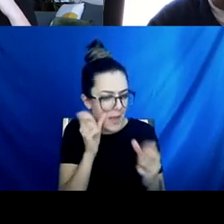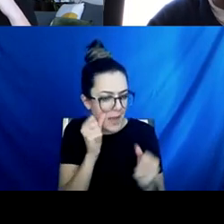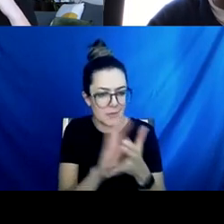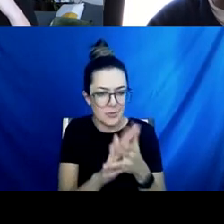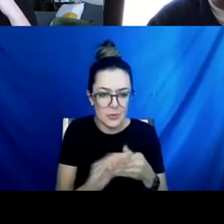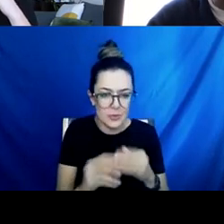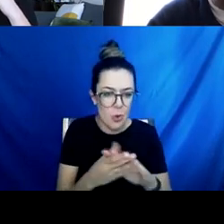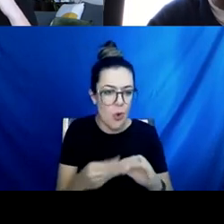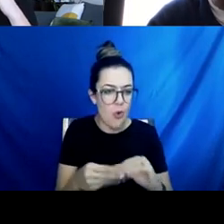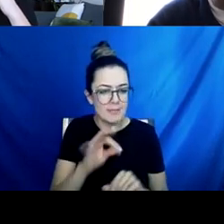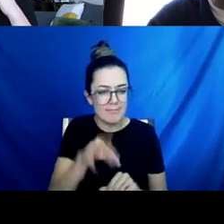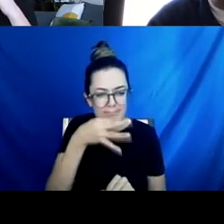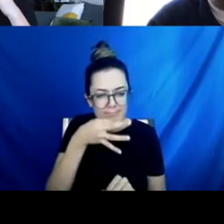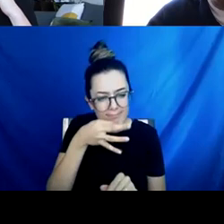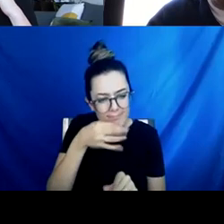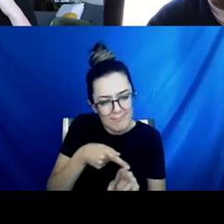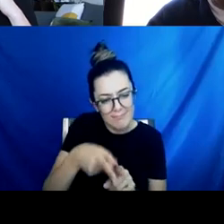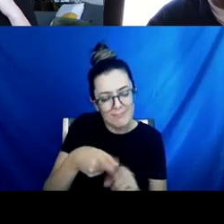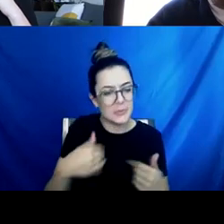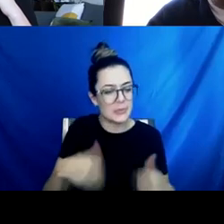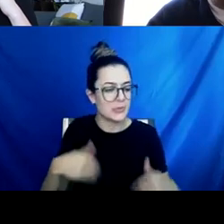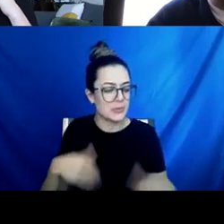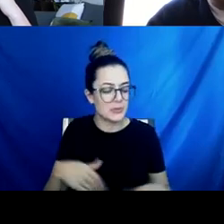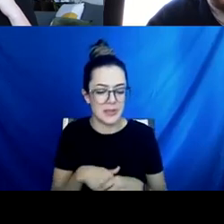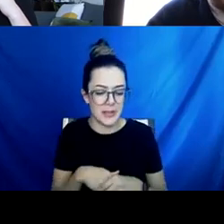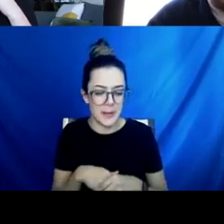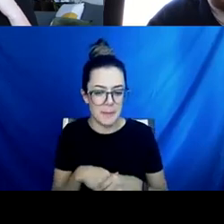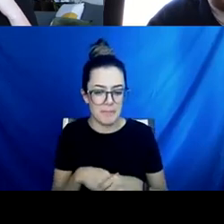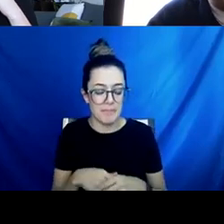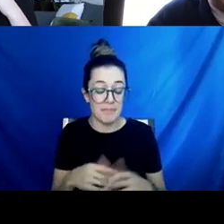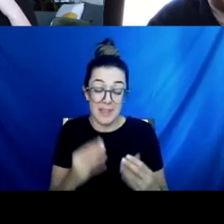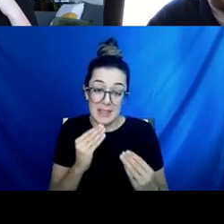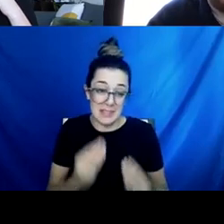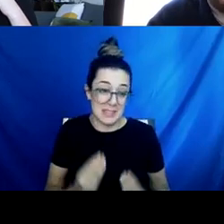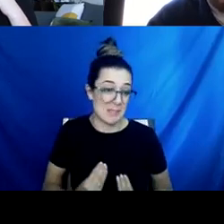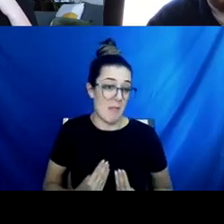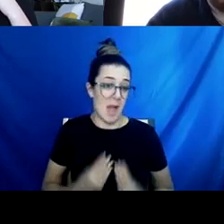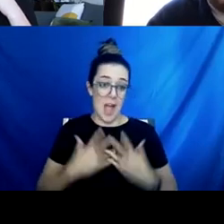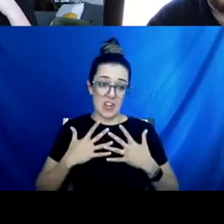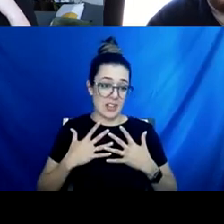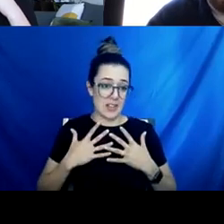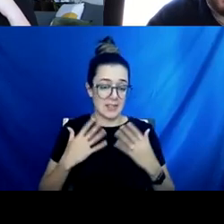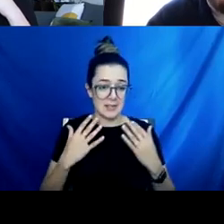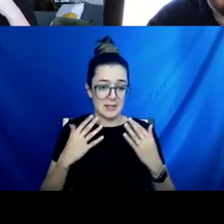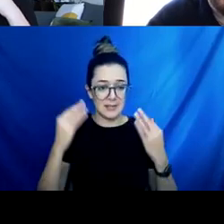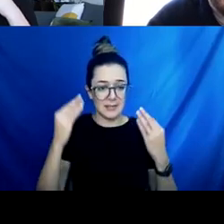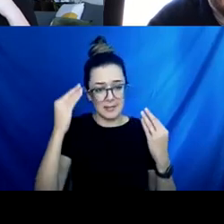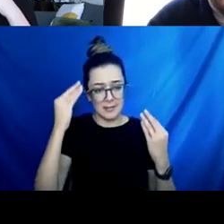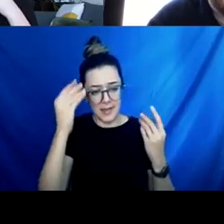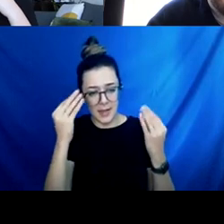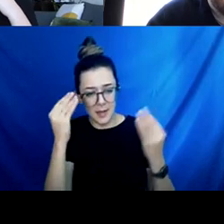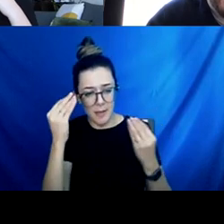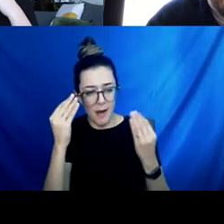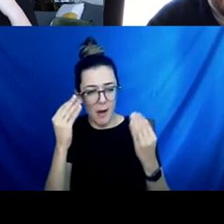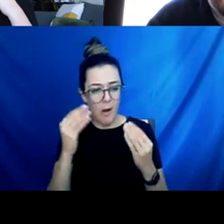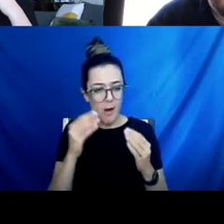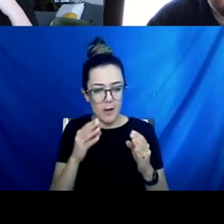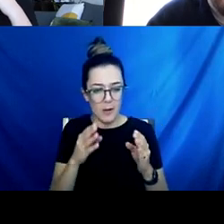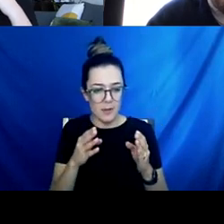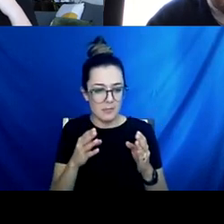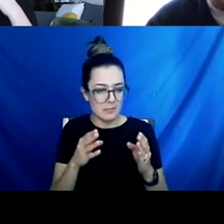don't care anymore. We've moved on as a country and as a world. I mean, I blame myself partly for that because I've